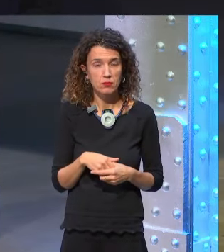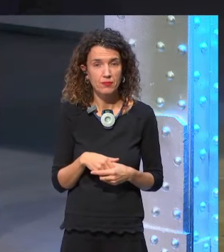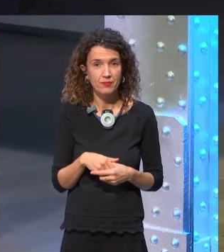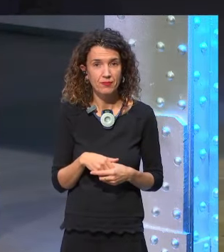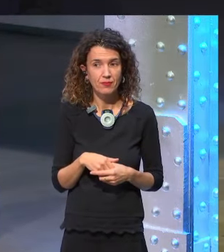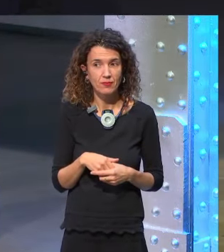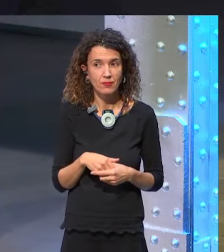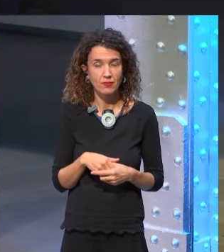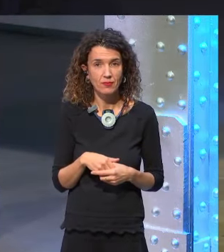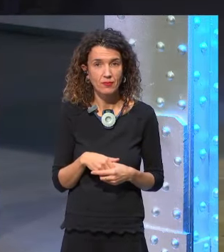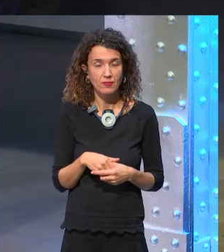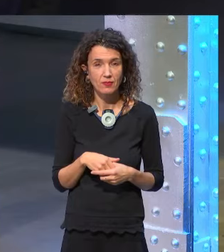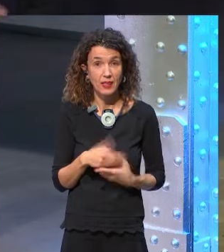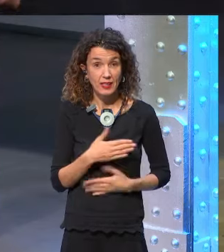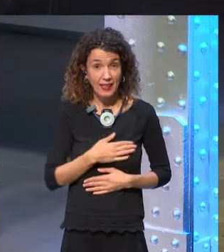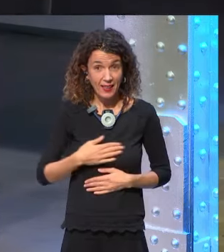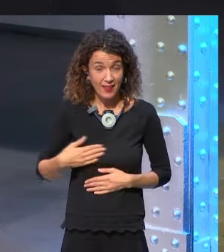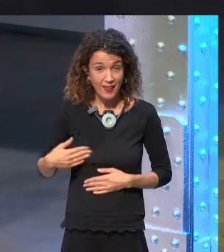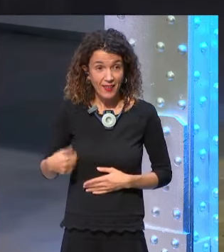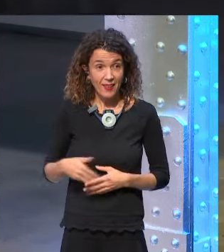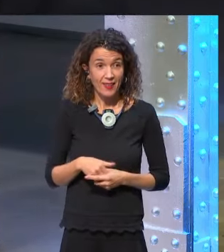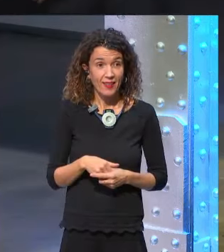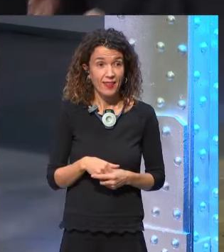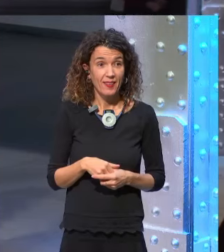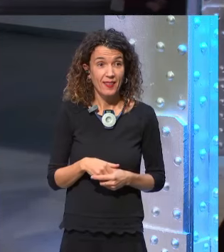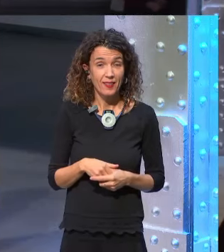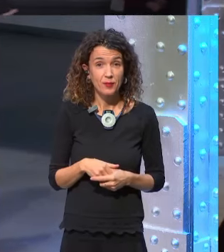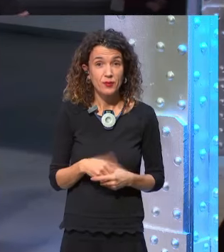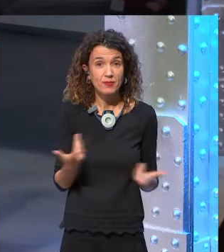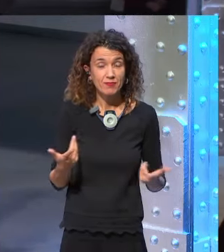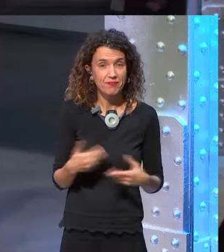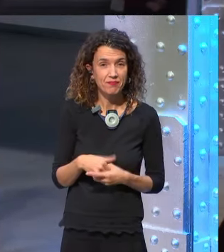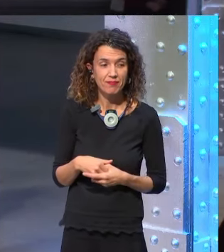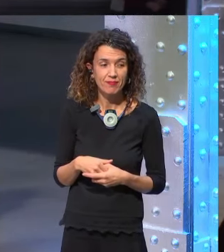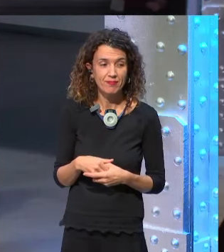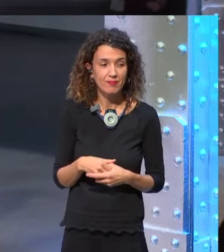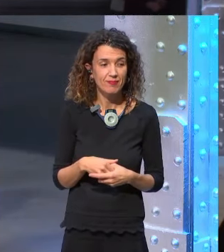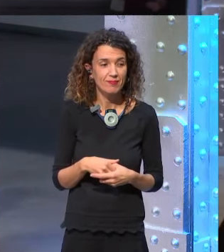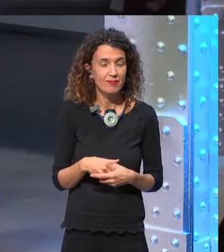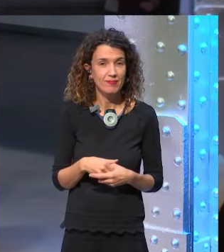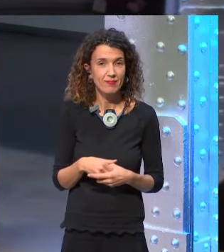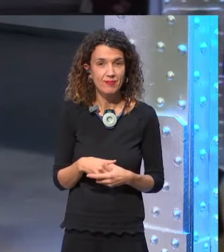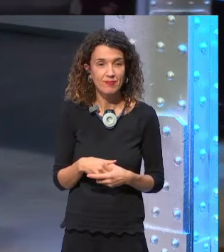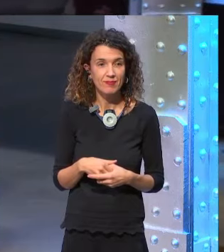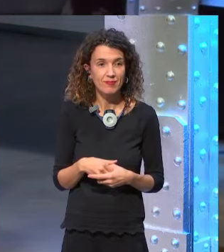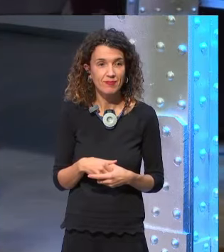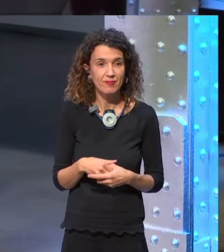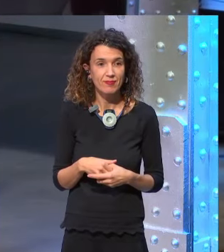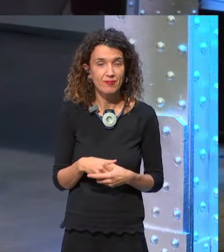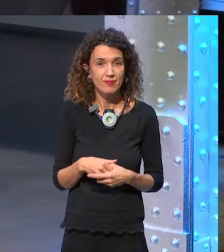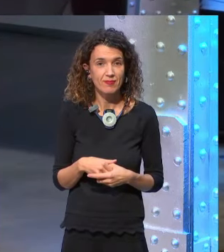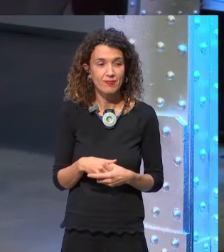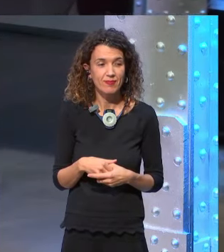Do you want to open up? You to finish? No. Do you want to open up for the? Thank you forever, and it's been wonderful to